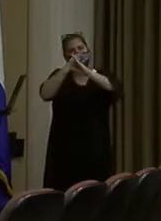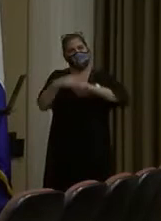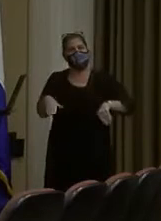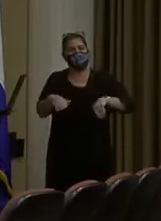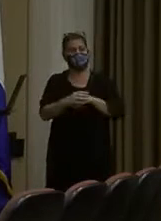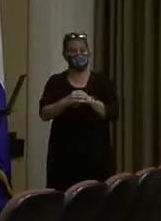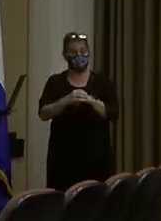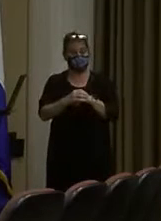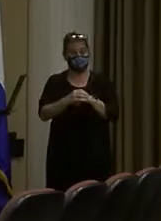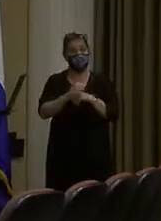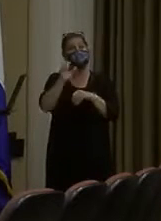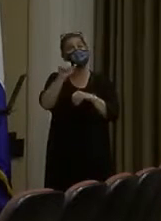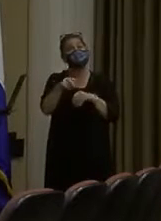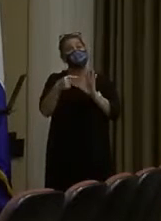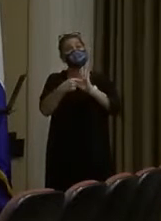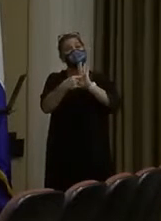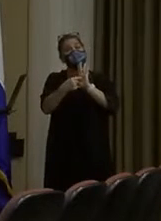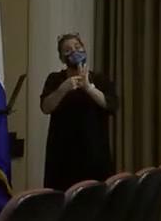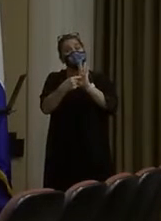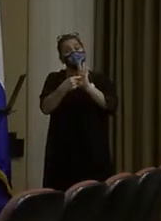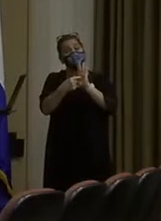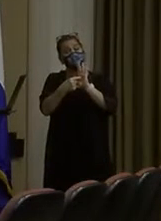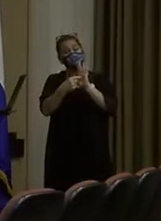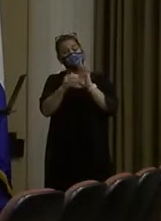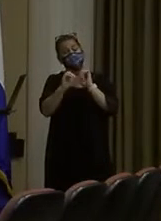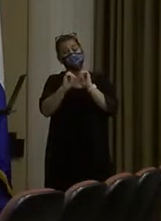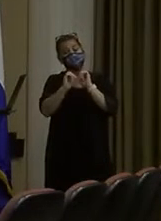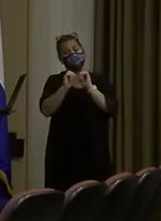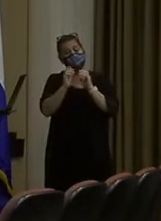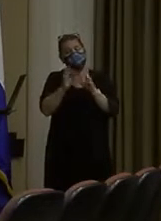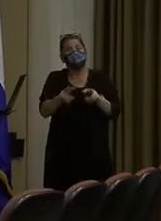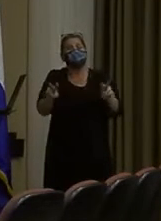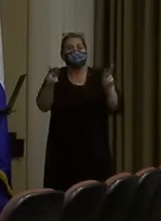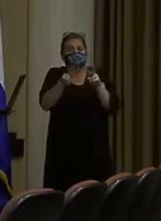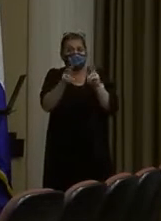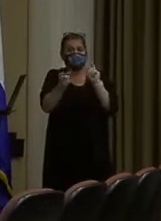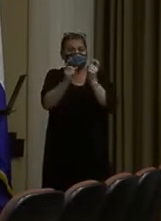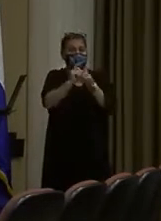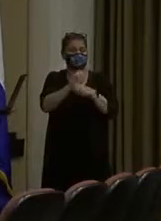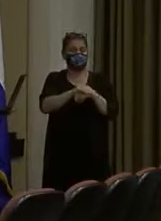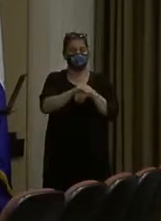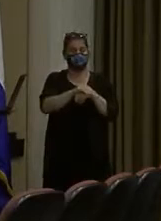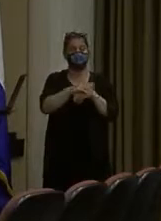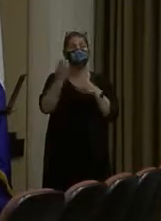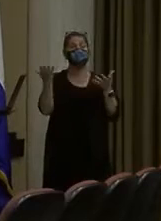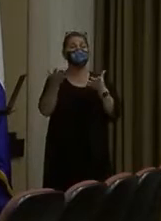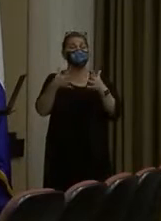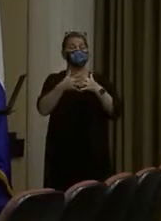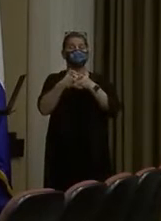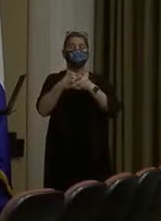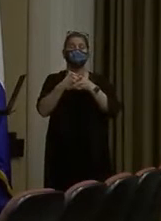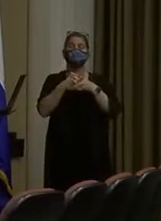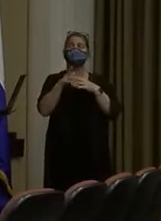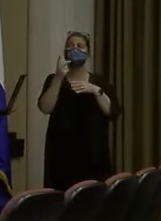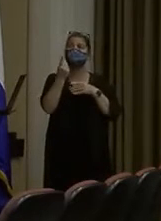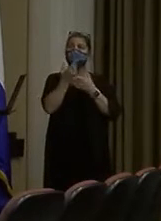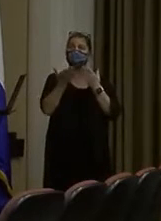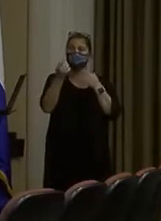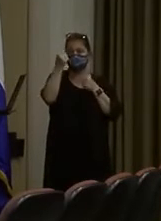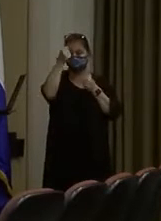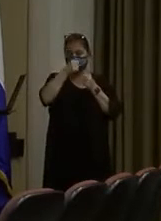demonstrate the value of investing in change? So in the United States, one thing I want you to always